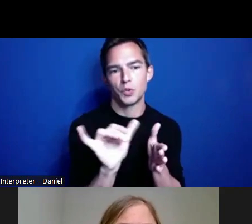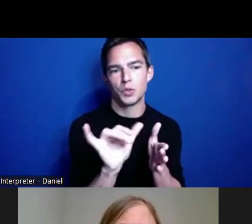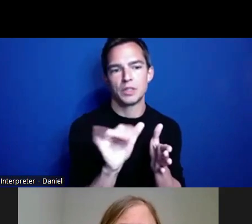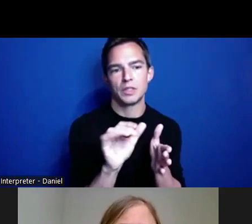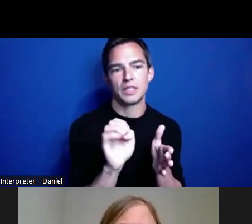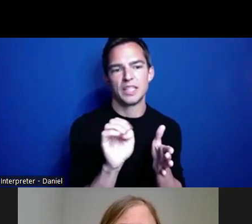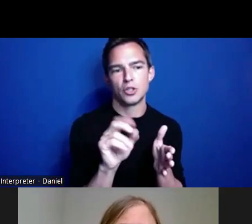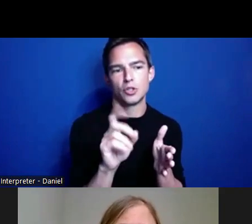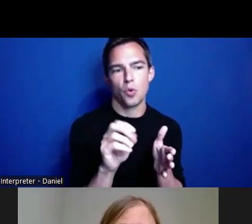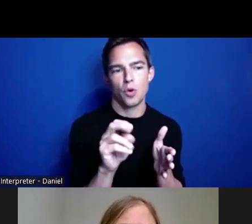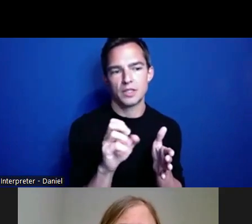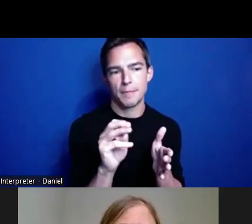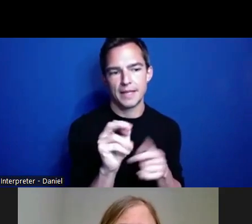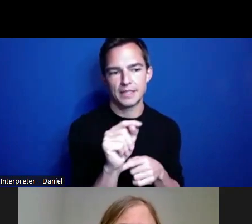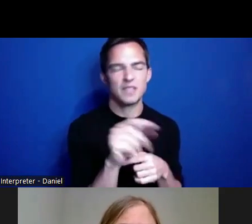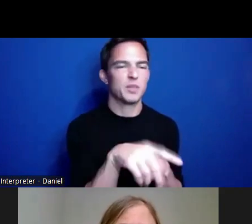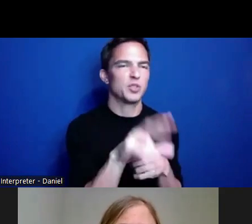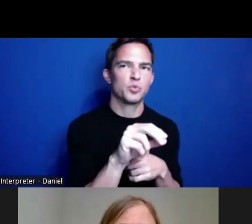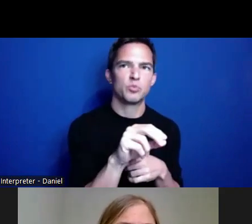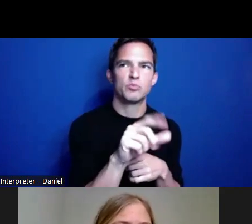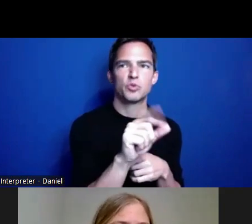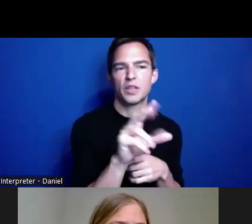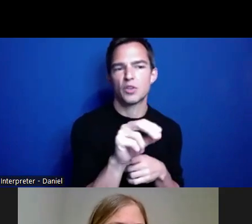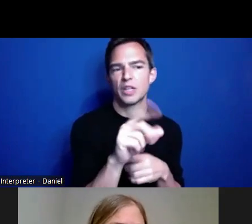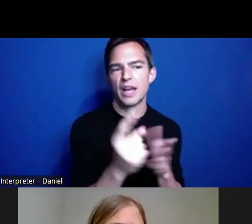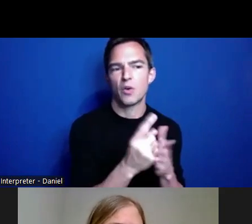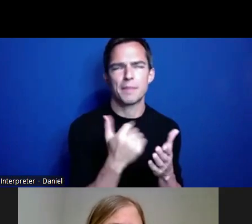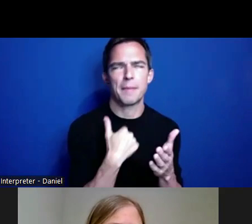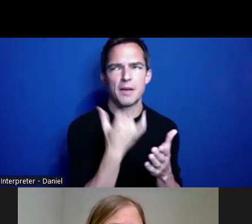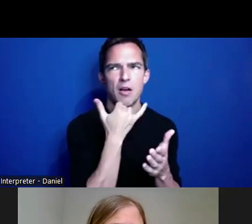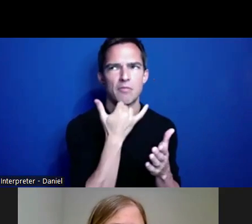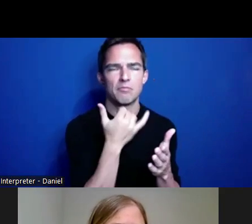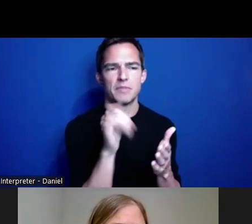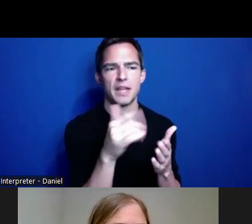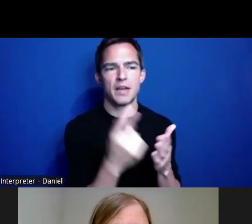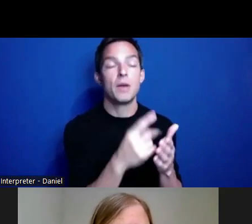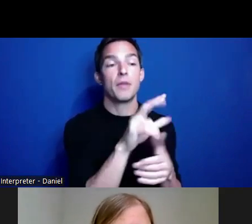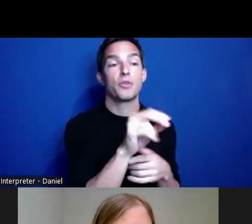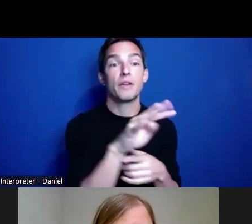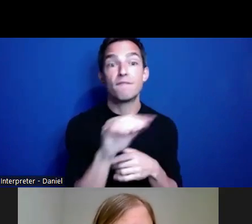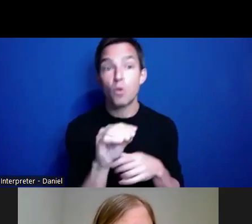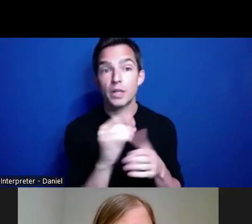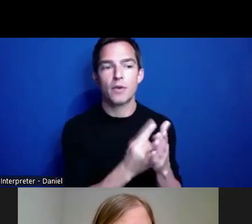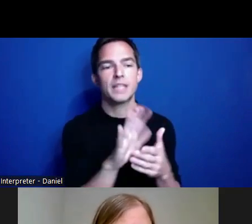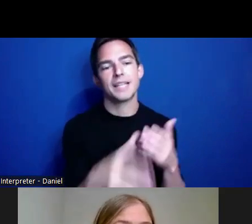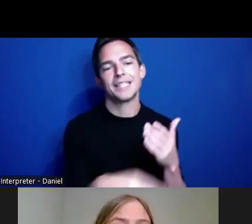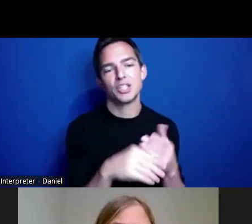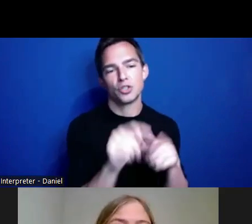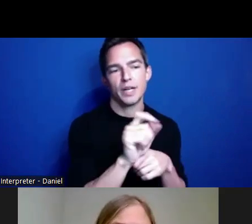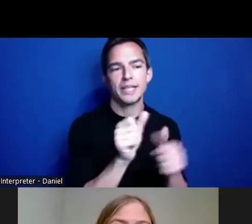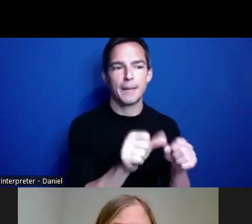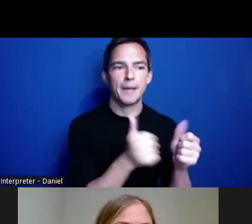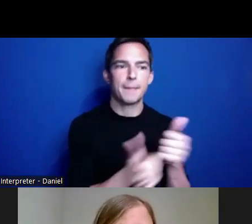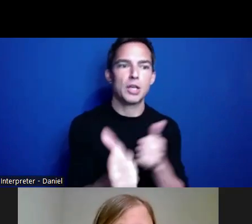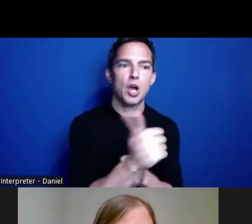to 40 hours. I could be a little bit off on that, so don't quote me on that. But the 30 or 40 hours is additional training beyond the